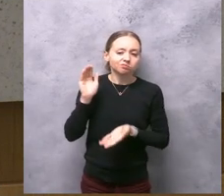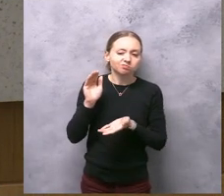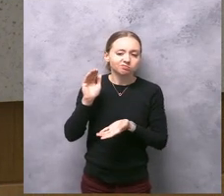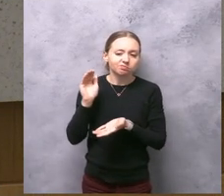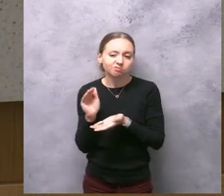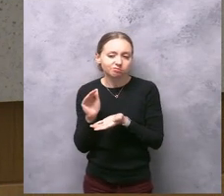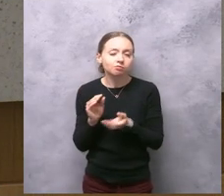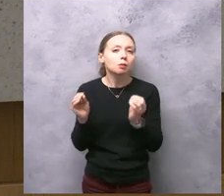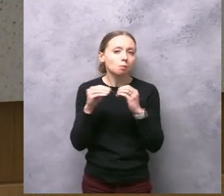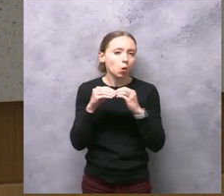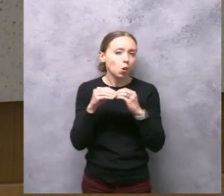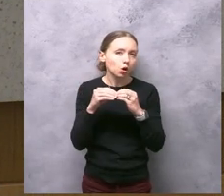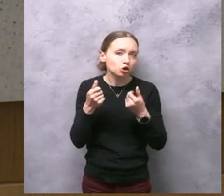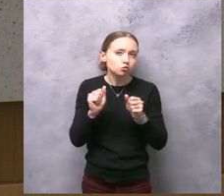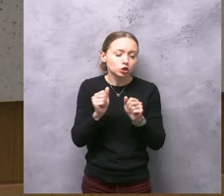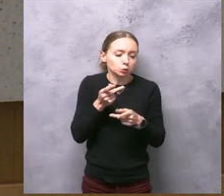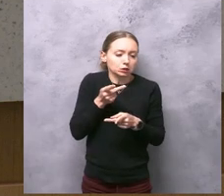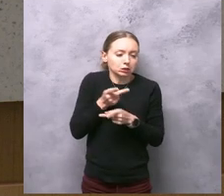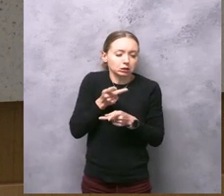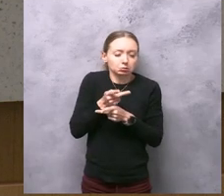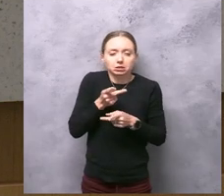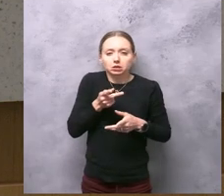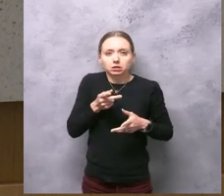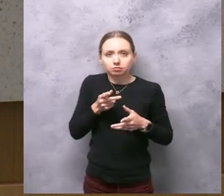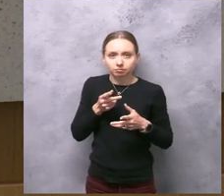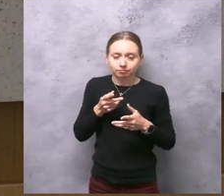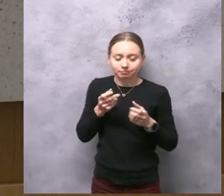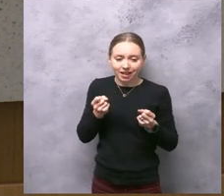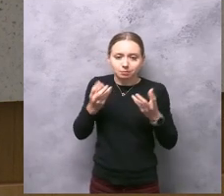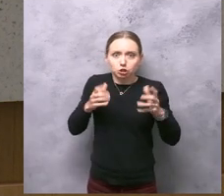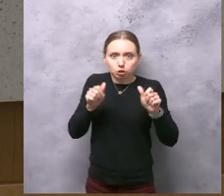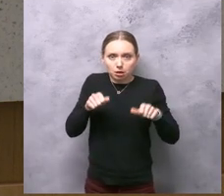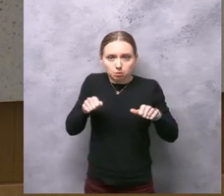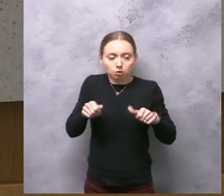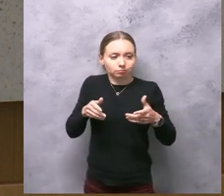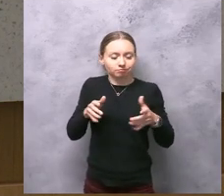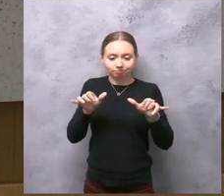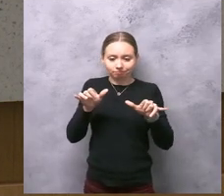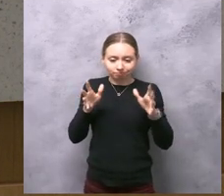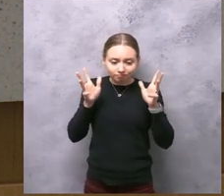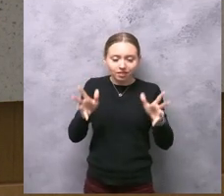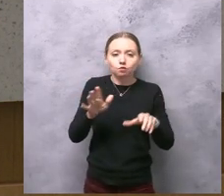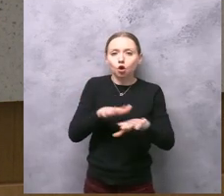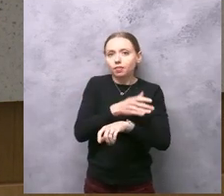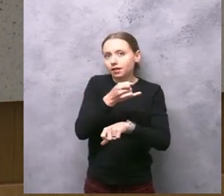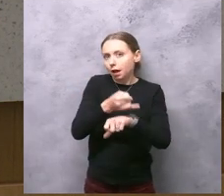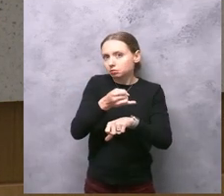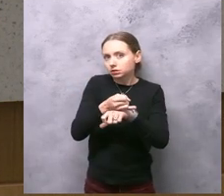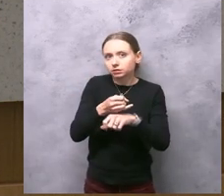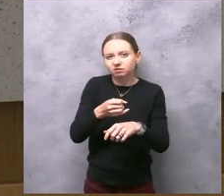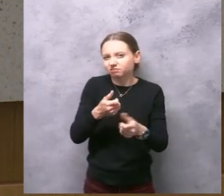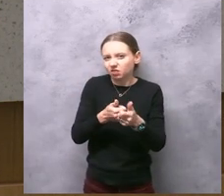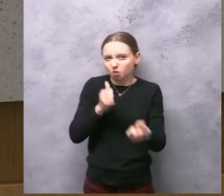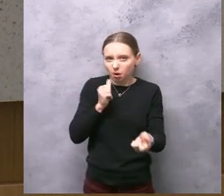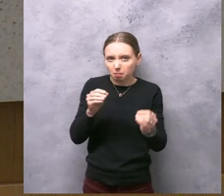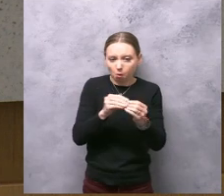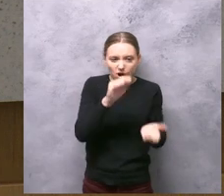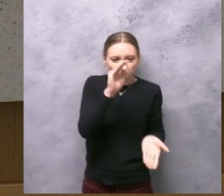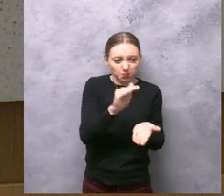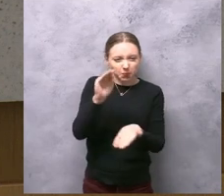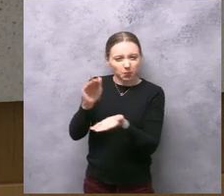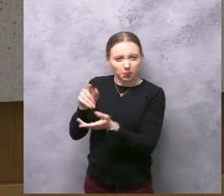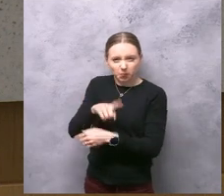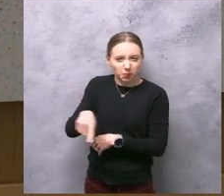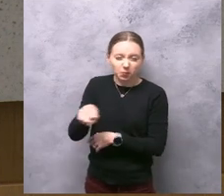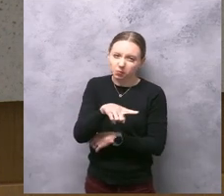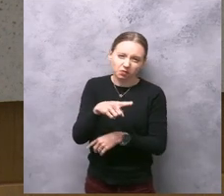keep them as much as we can away from the campuses and the programs in the district. And it's kind of interesting. We got all